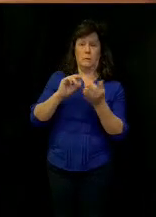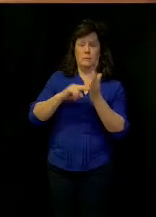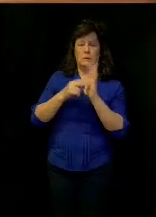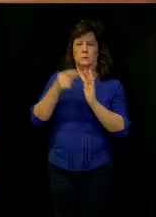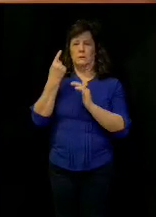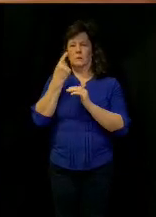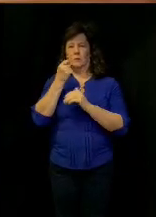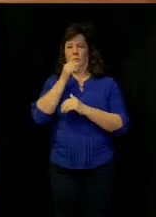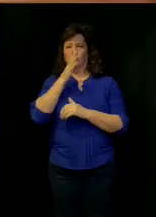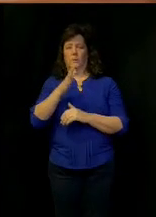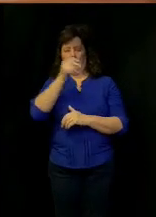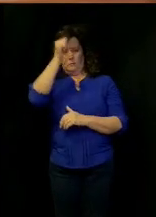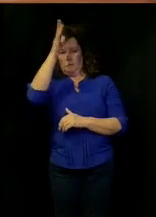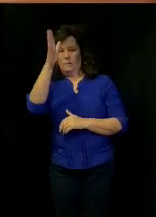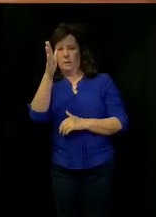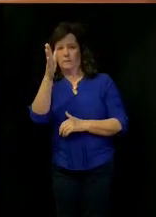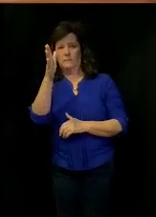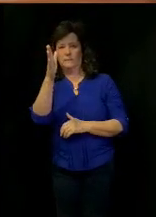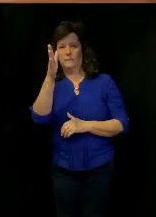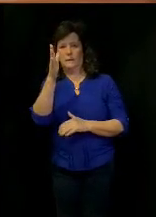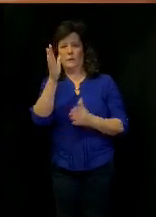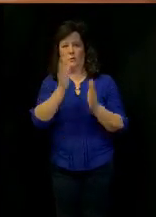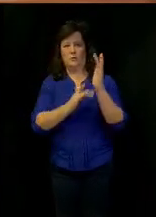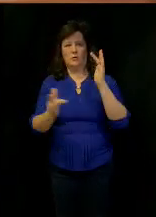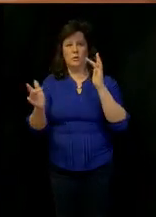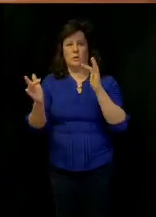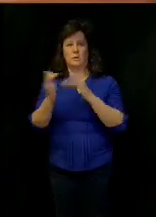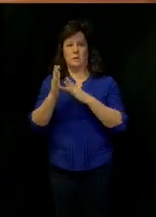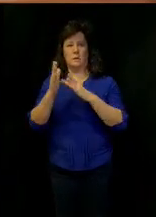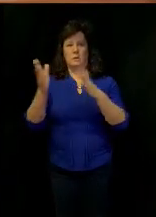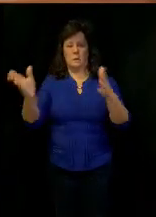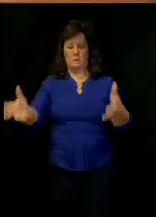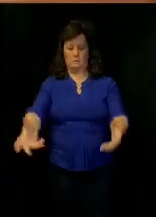And he takes the thing.